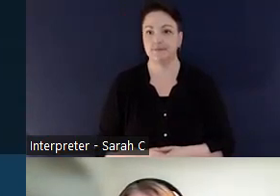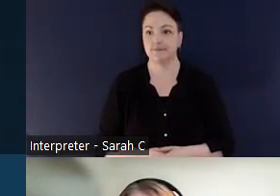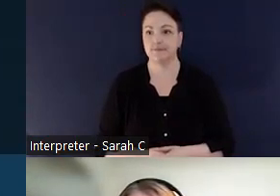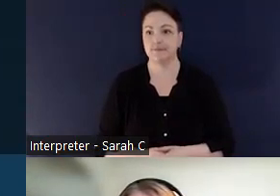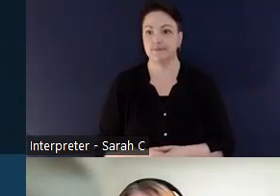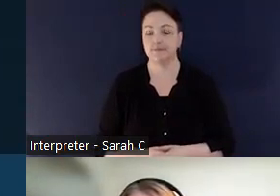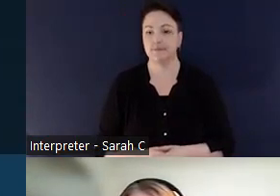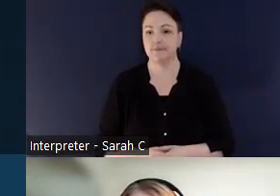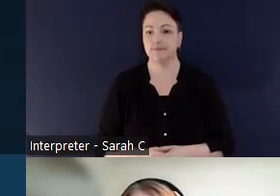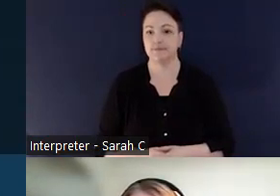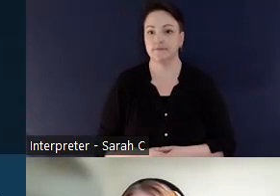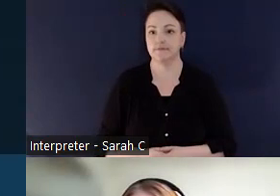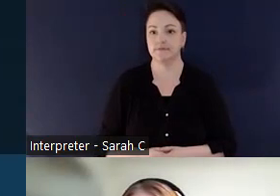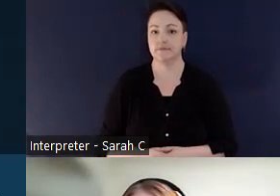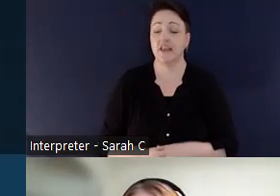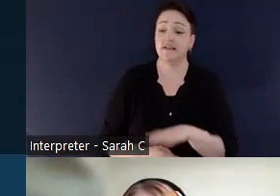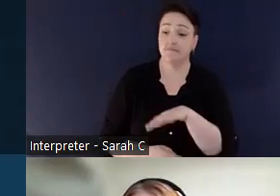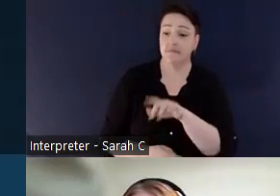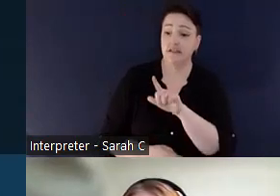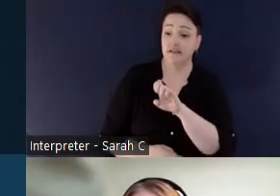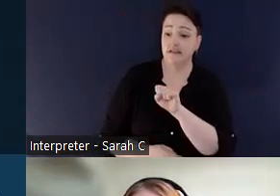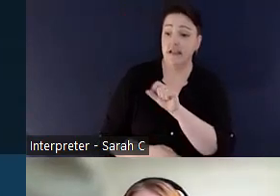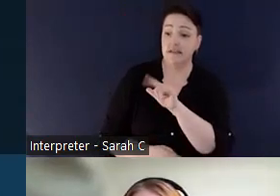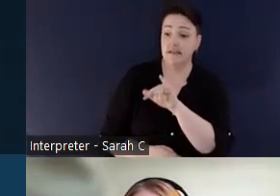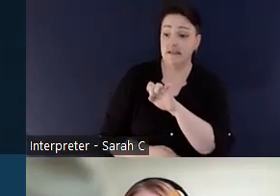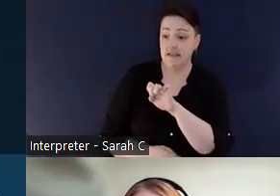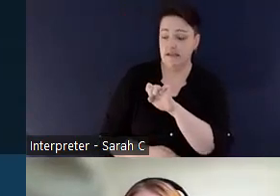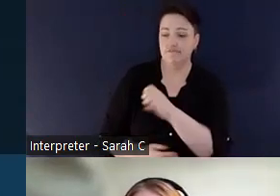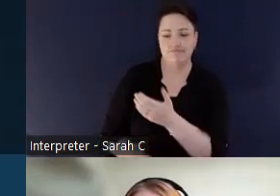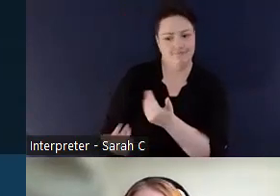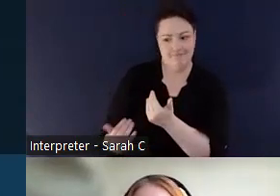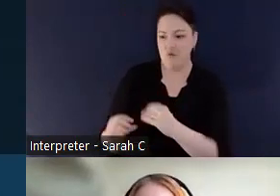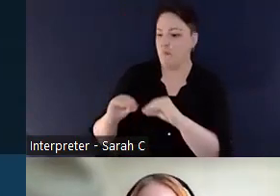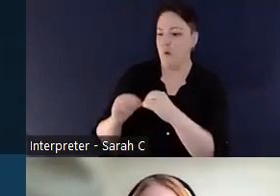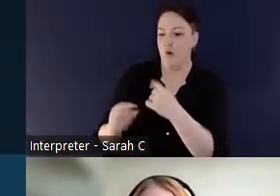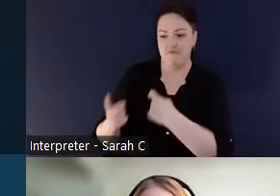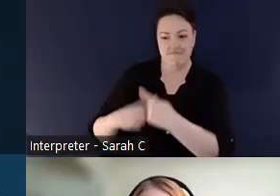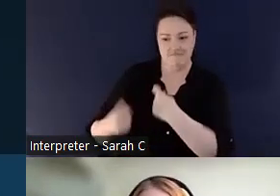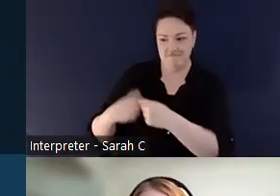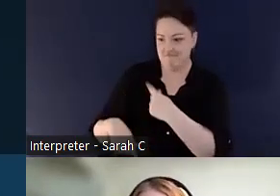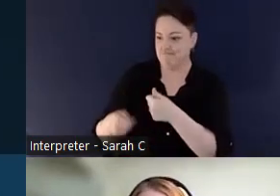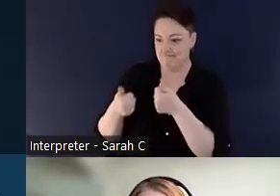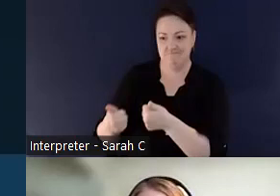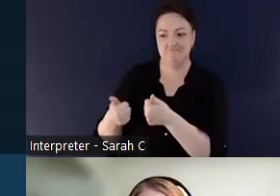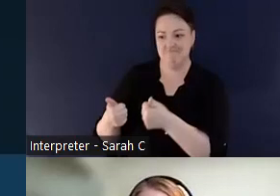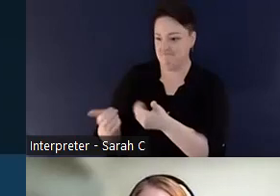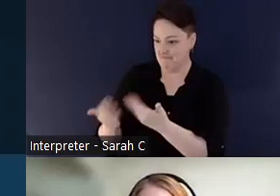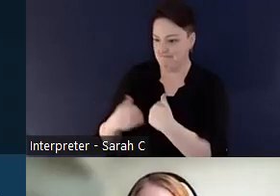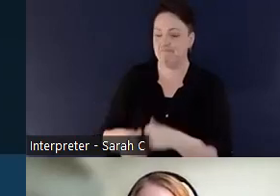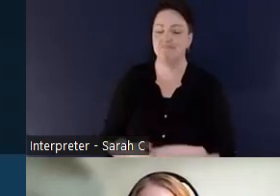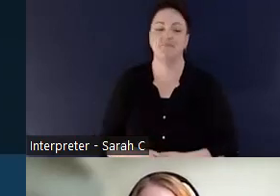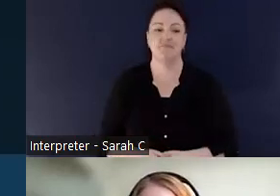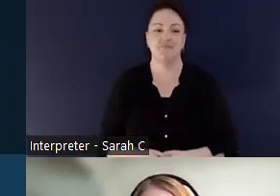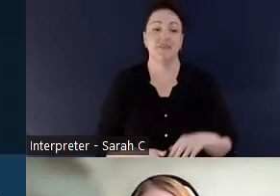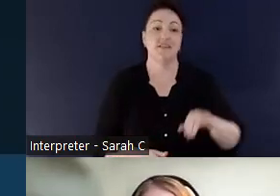And yeah, Leslie, feel free to keep the questions coming if you need further clarification. And then Jessica